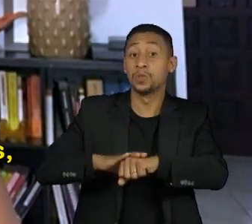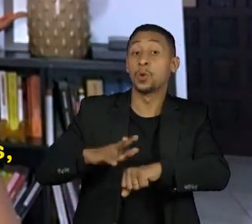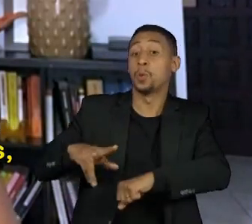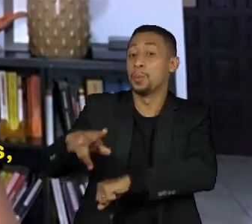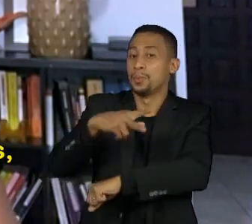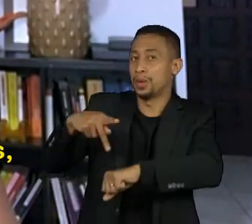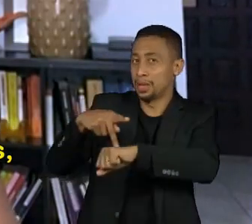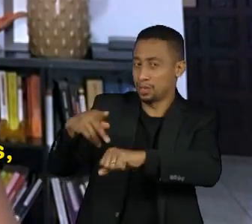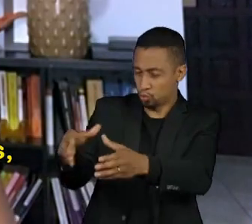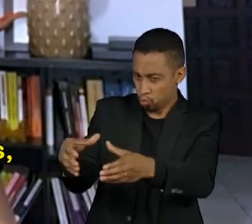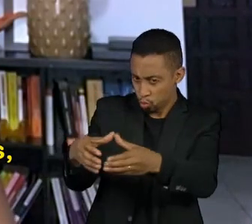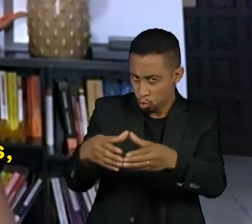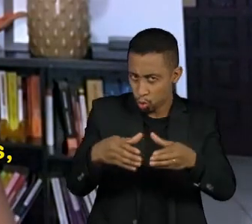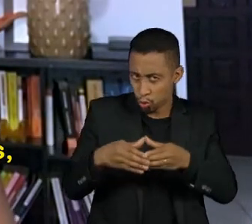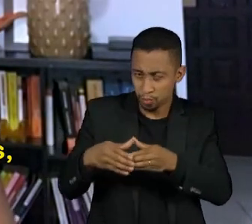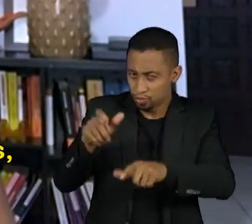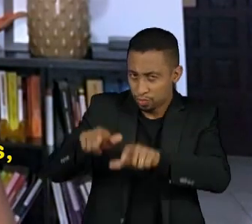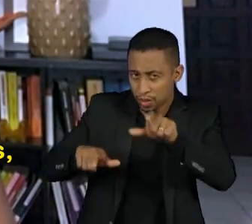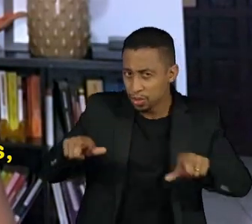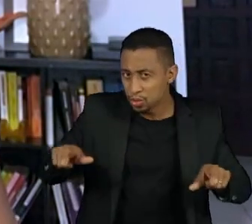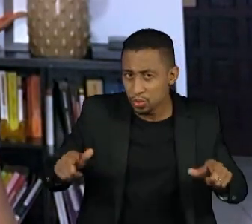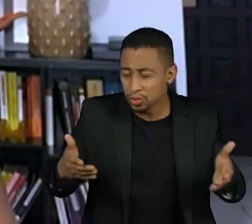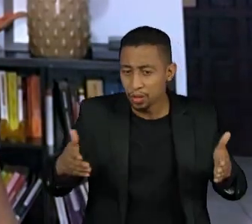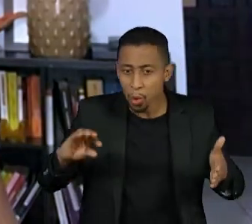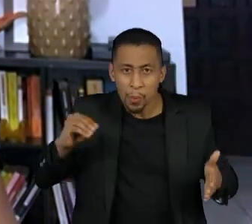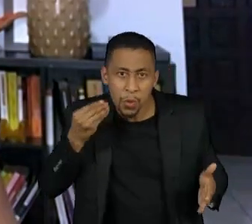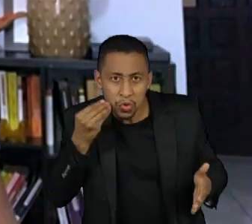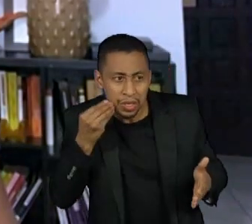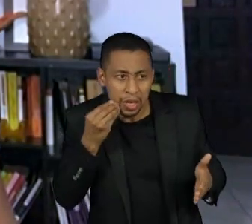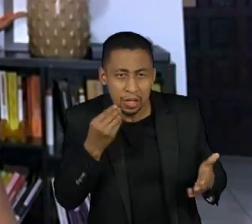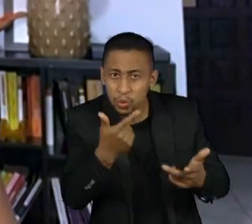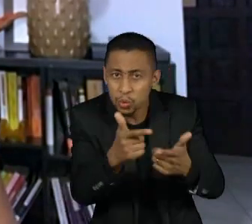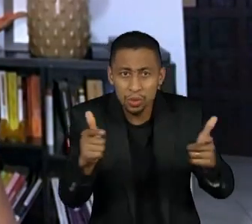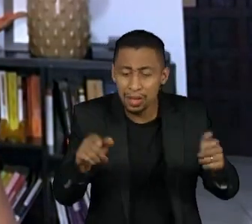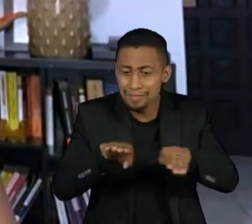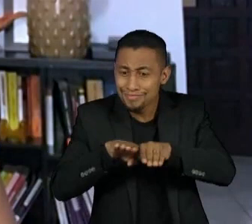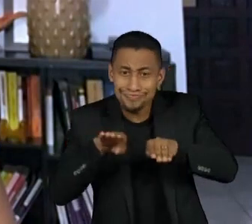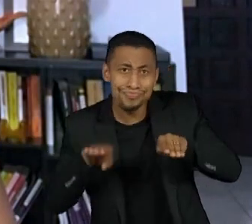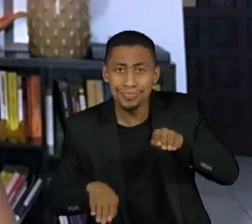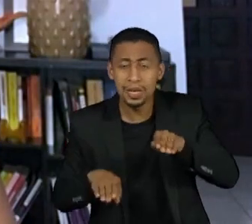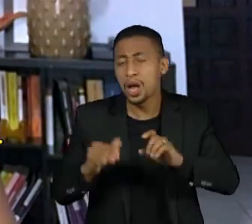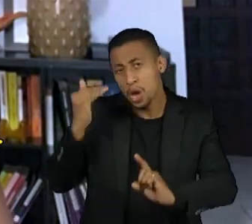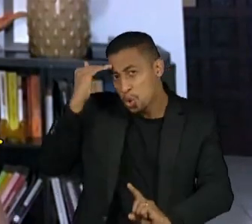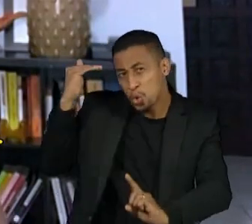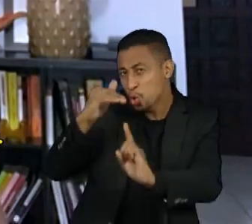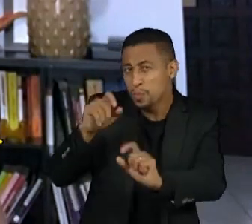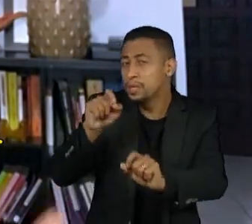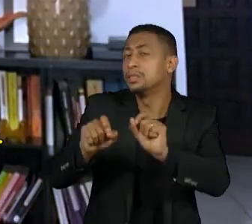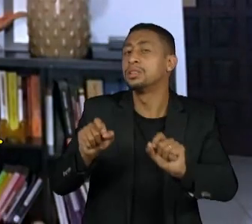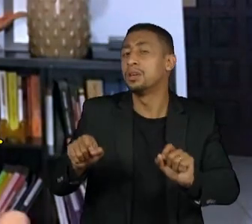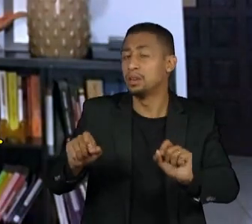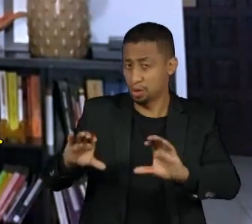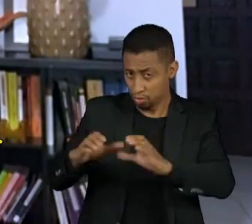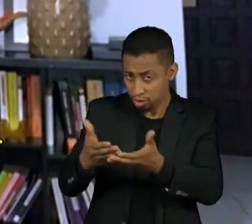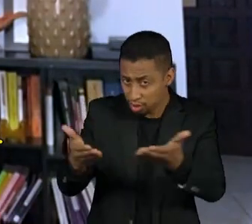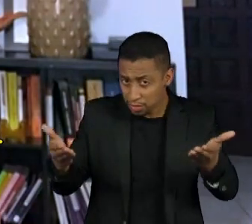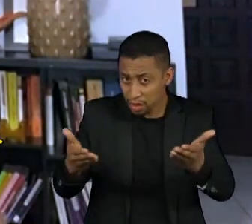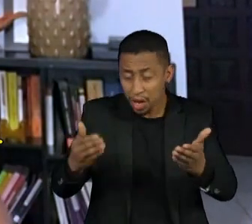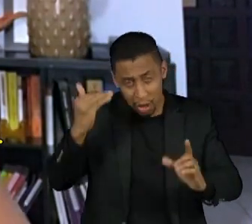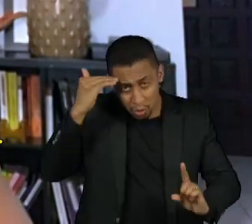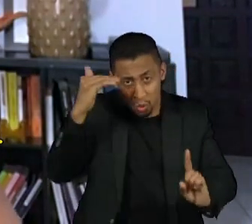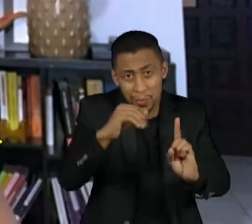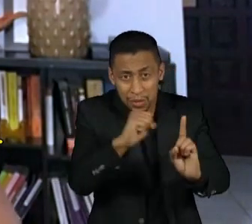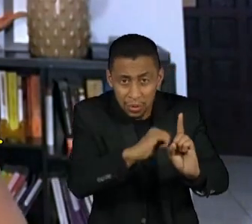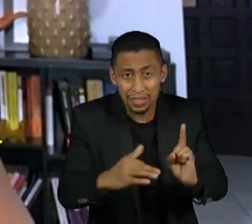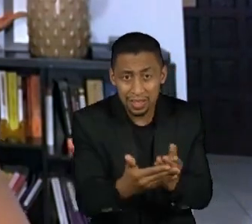have the same opportunities as the other groups, then it's not the fault of the members of that group. It's the fault of a society that has excluded